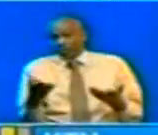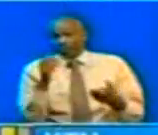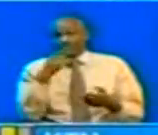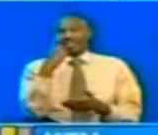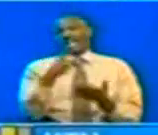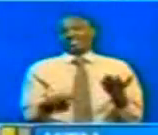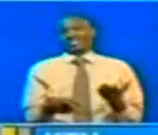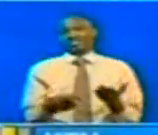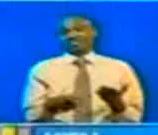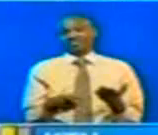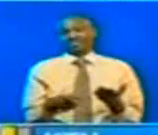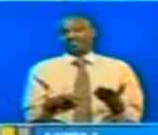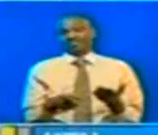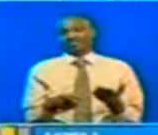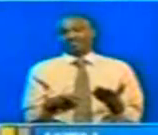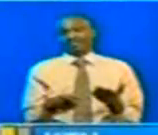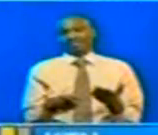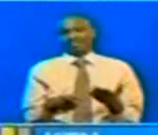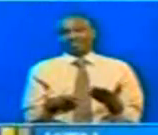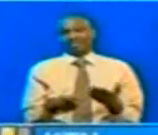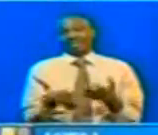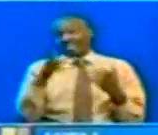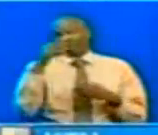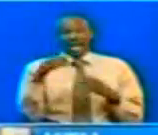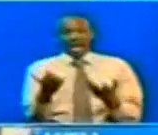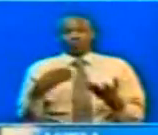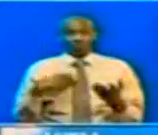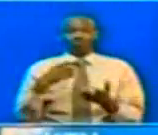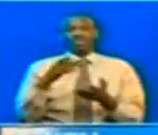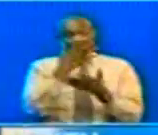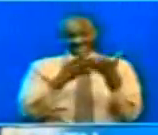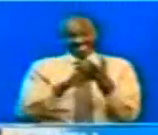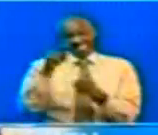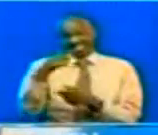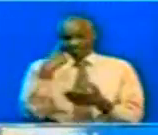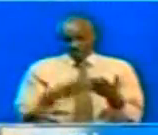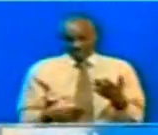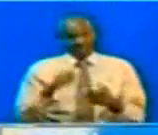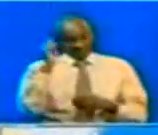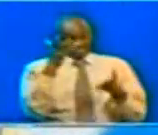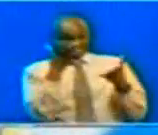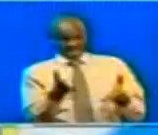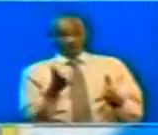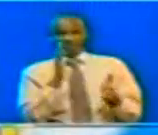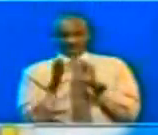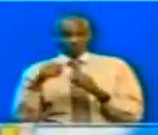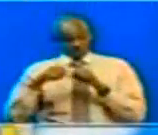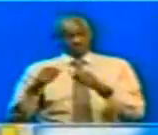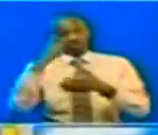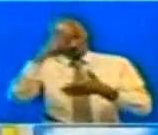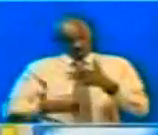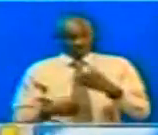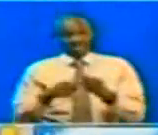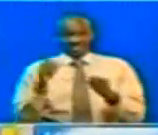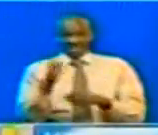was supposed to be in place. How far has that gone in terms of gazetting it? And is the president now earning 20% less?